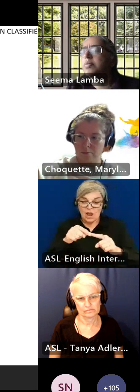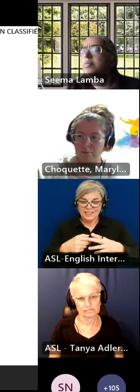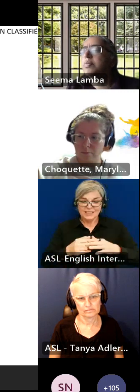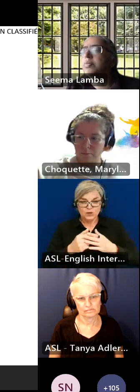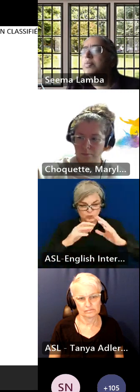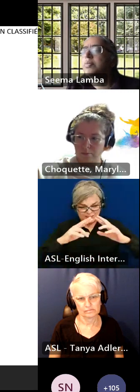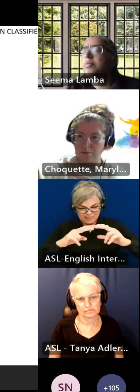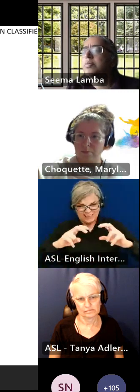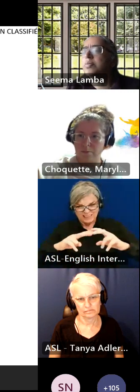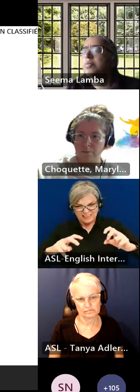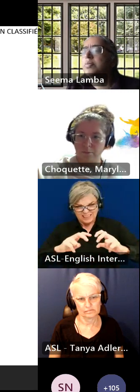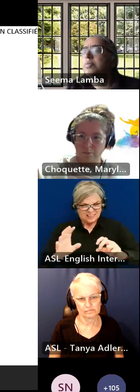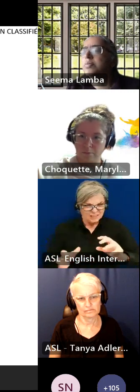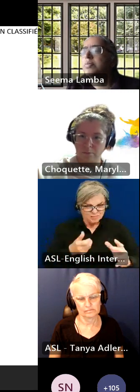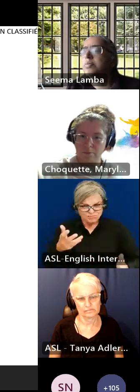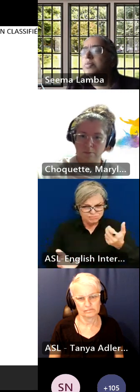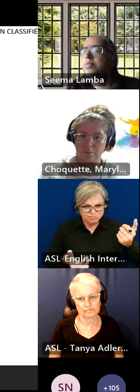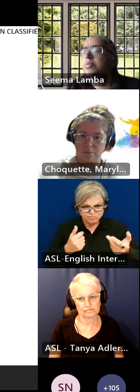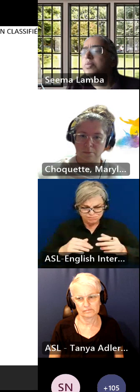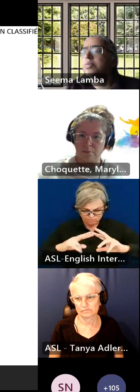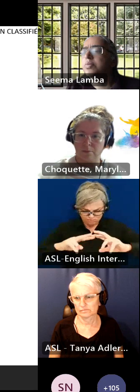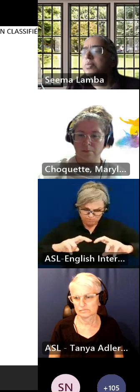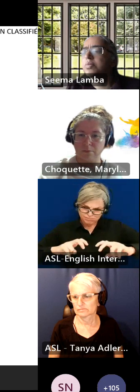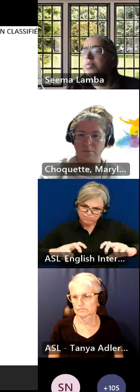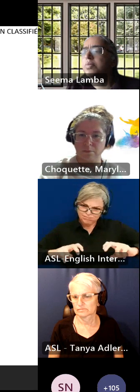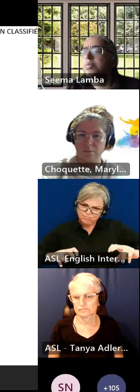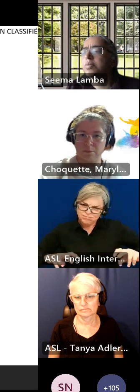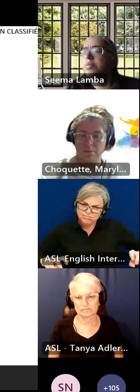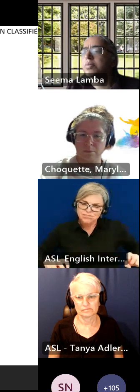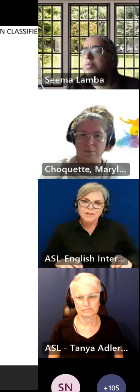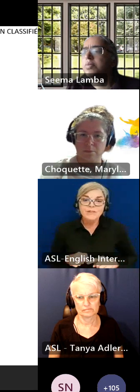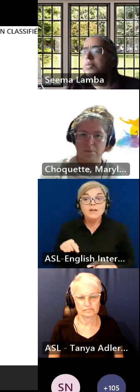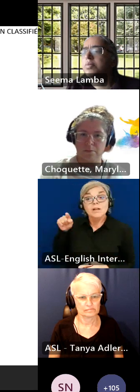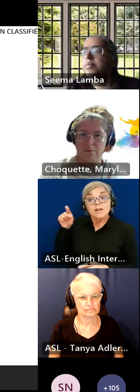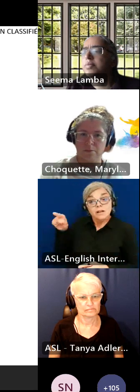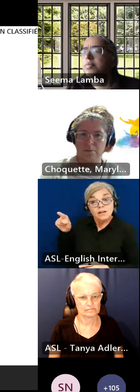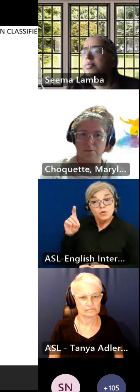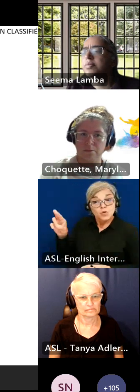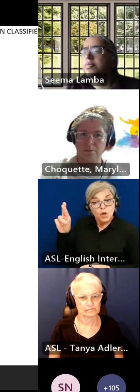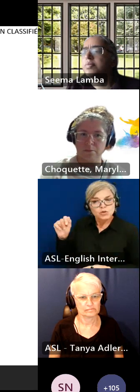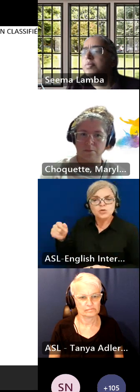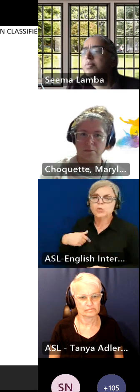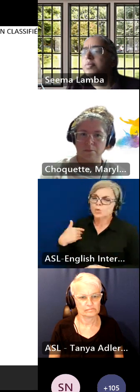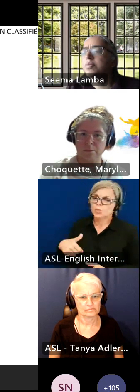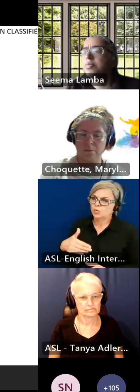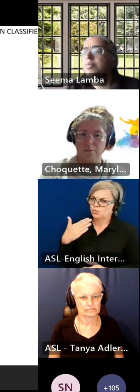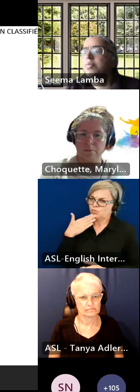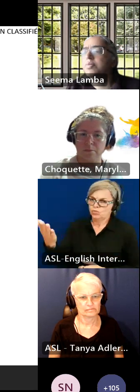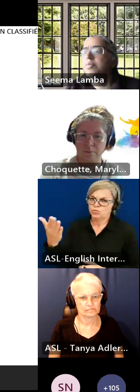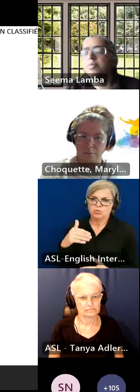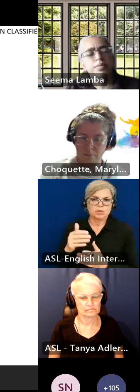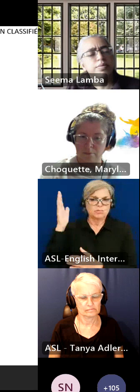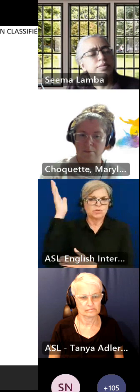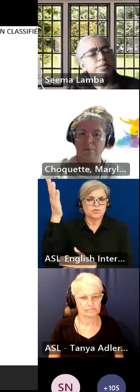that was a very good presentation by the way, Eileen, but we should have covered